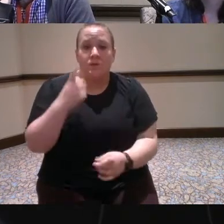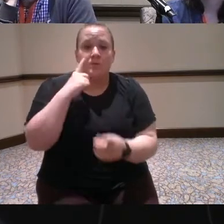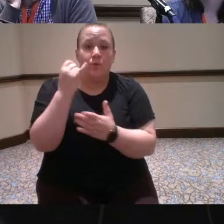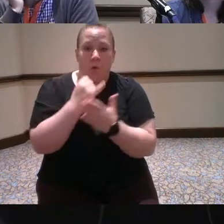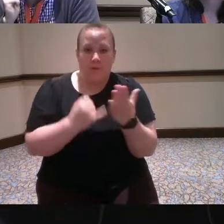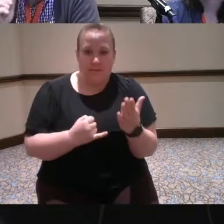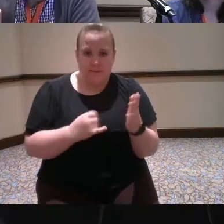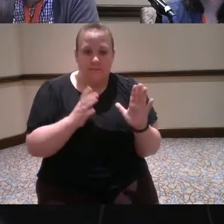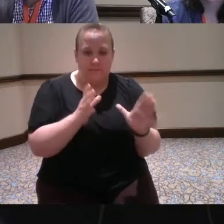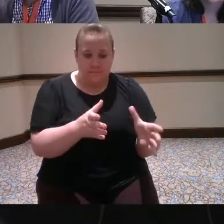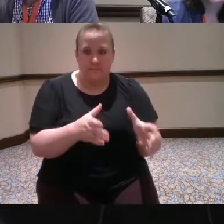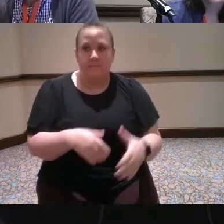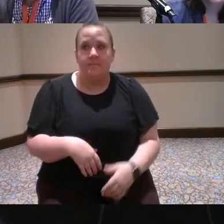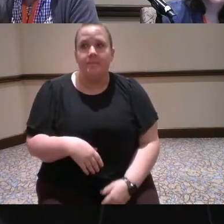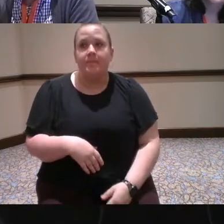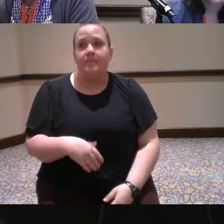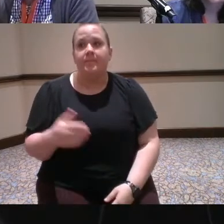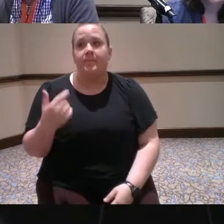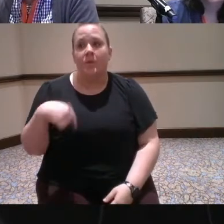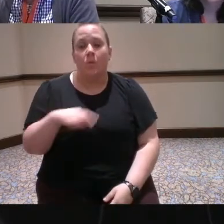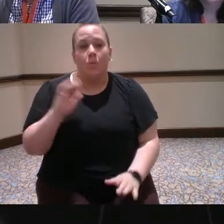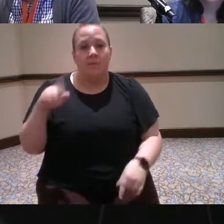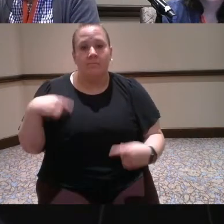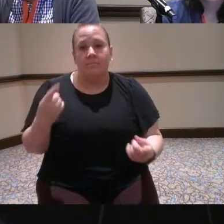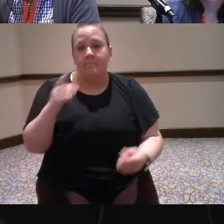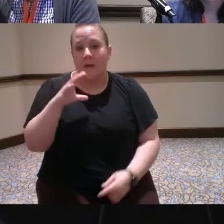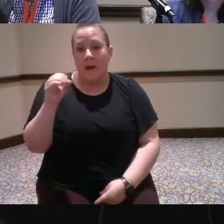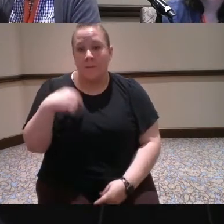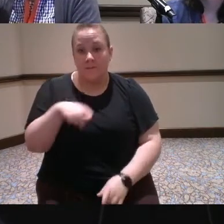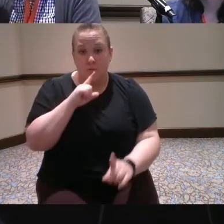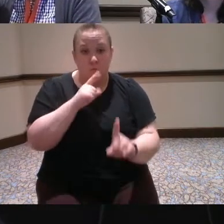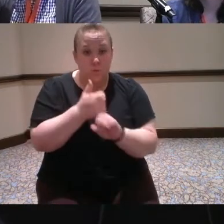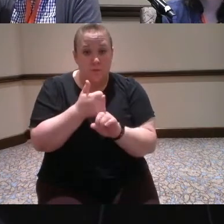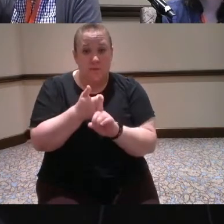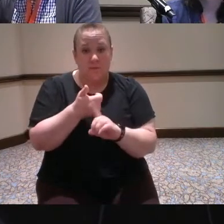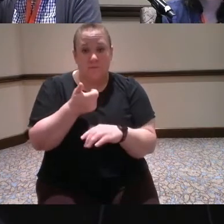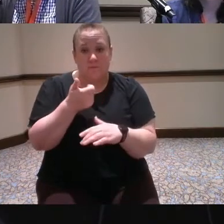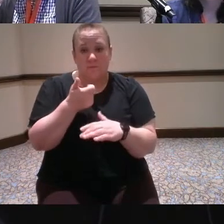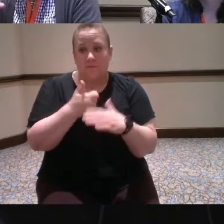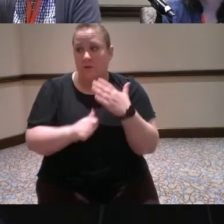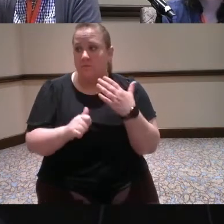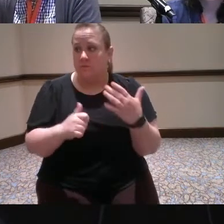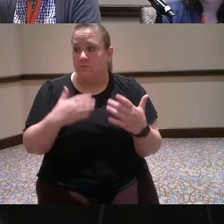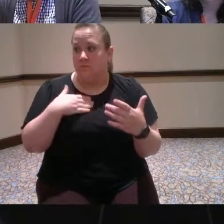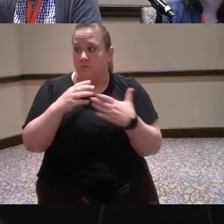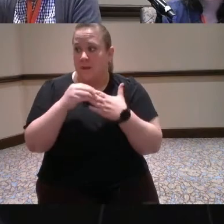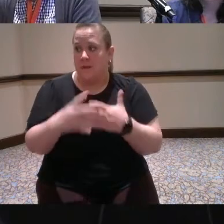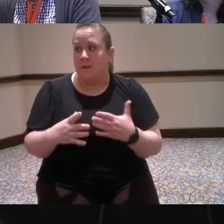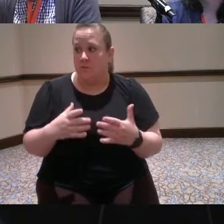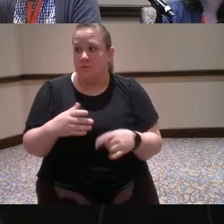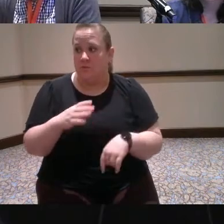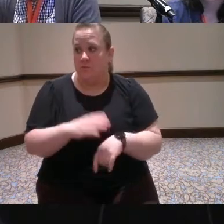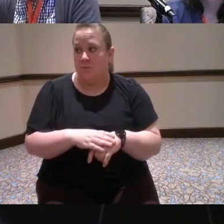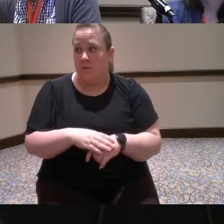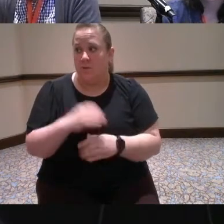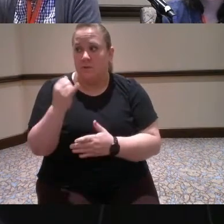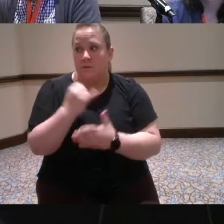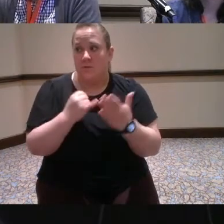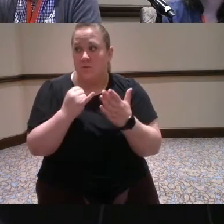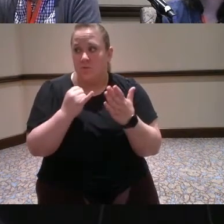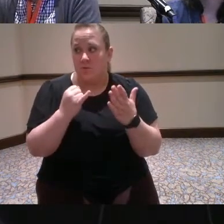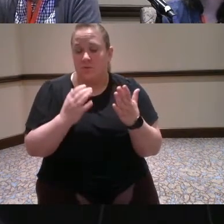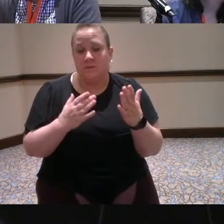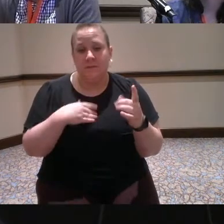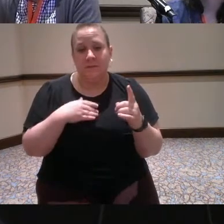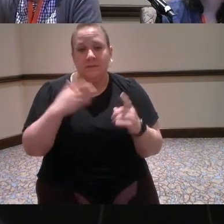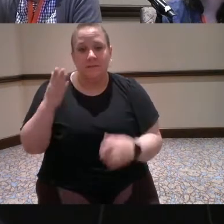artistic front, and we've been a company that has, you know, really been under my leadership on the artistic side, who are developing